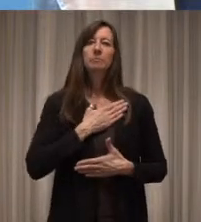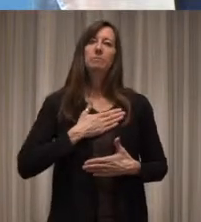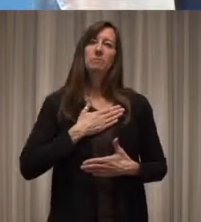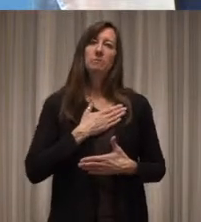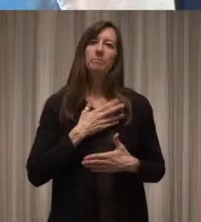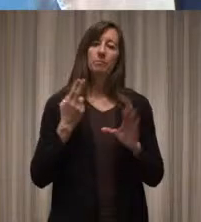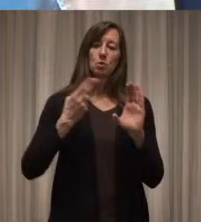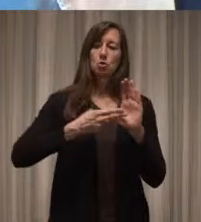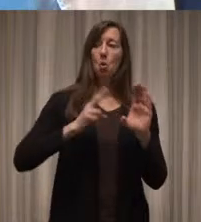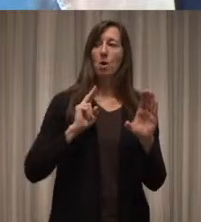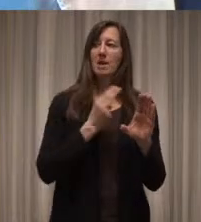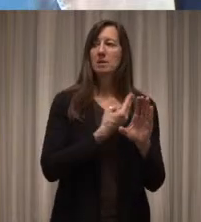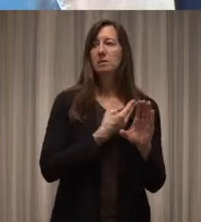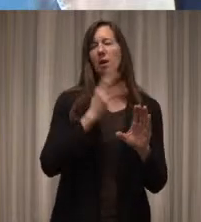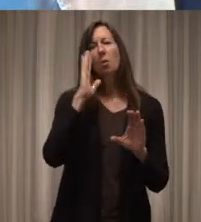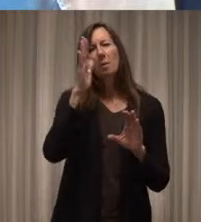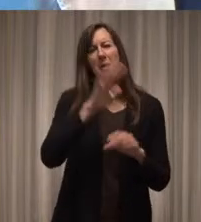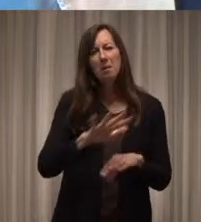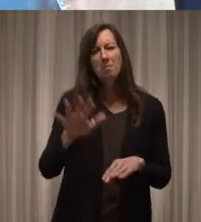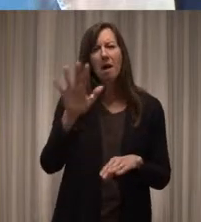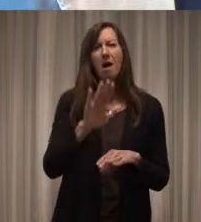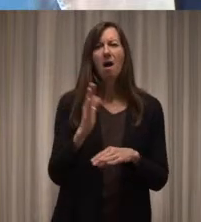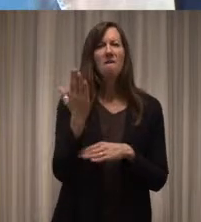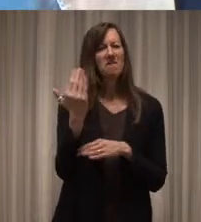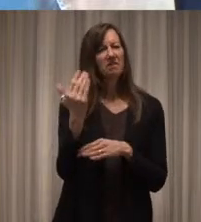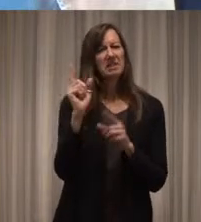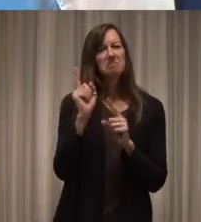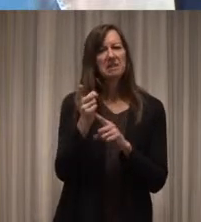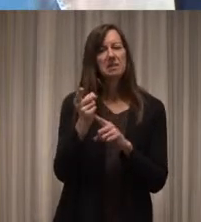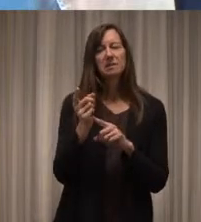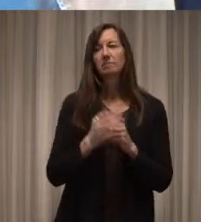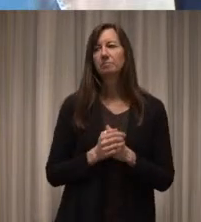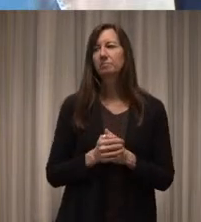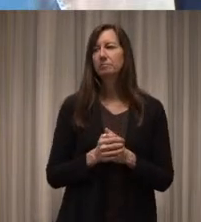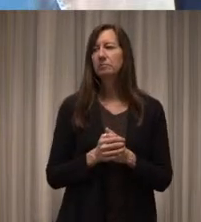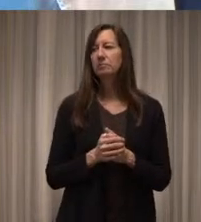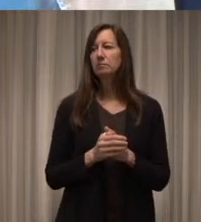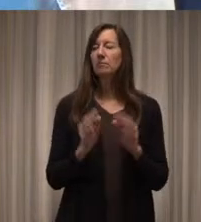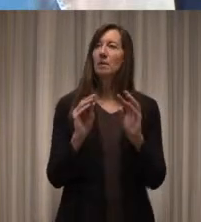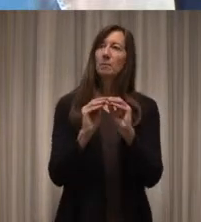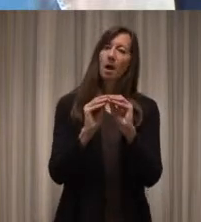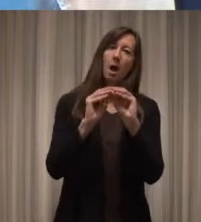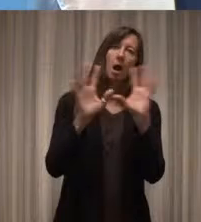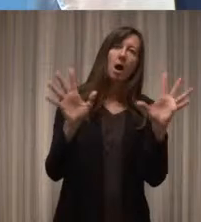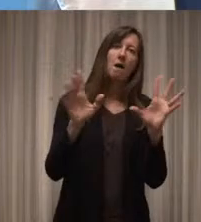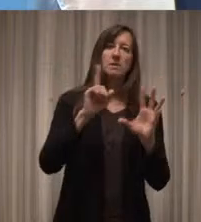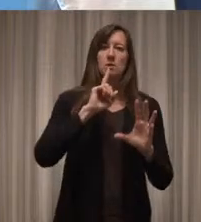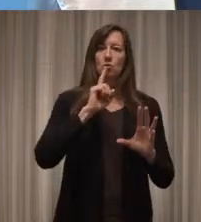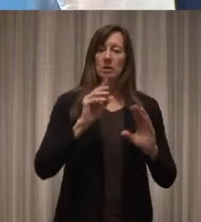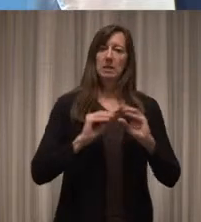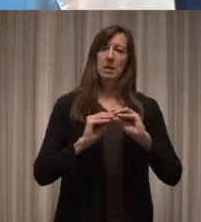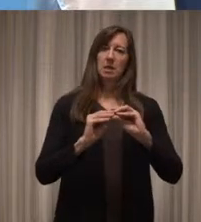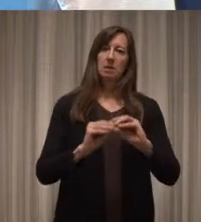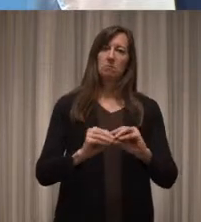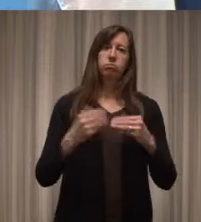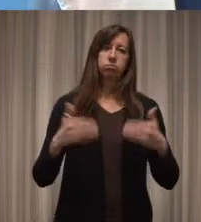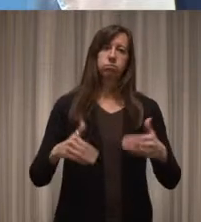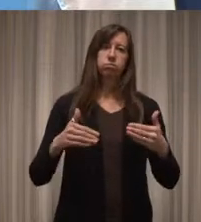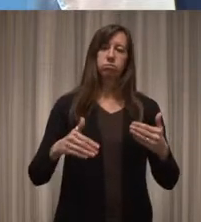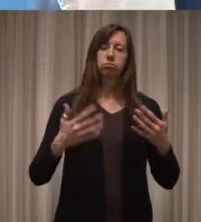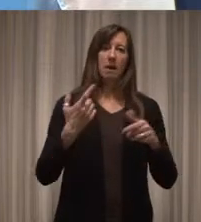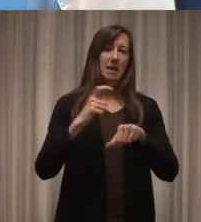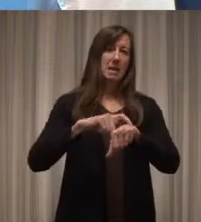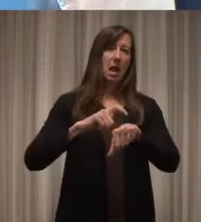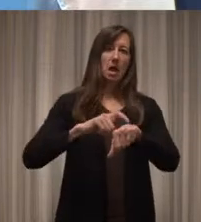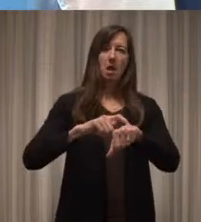minutes, and I think it's obviously a really, really pivotal moment for our county, and a time where we not only